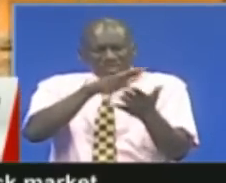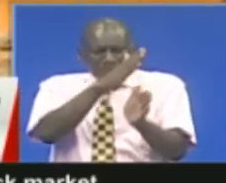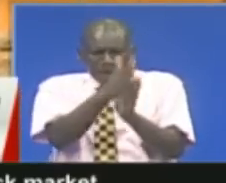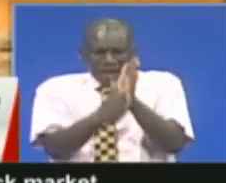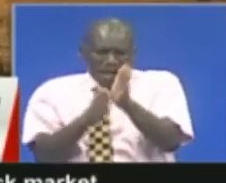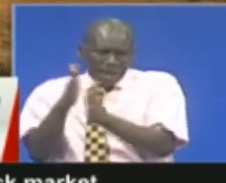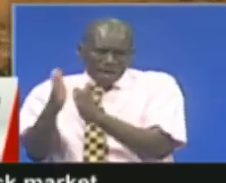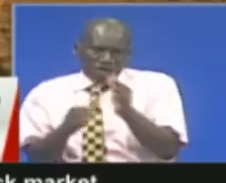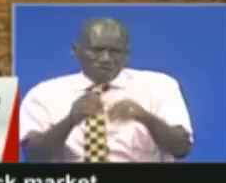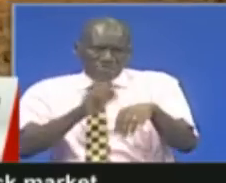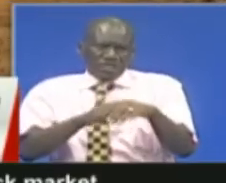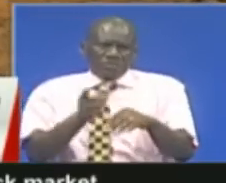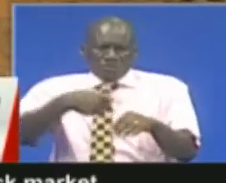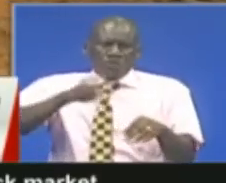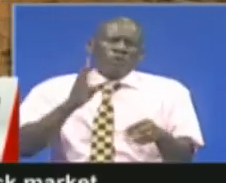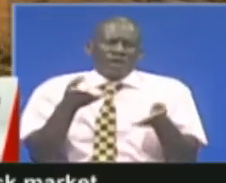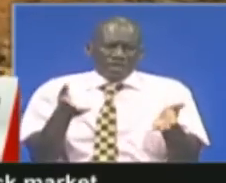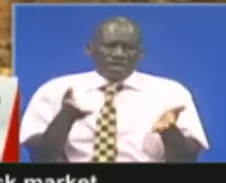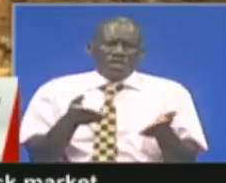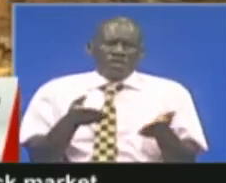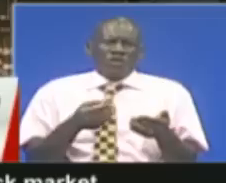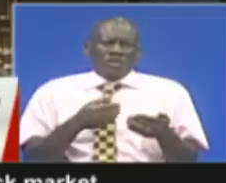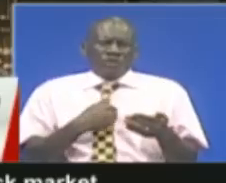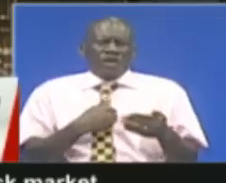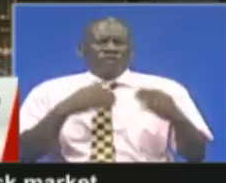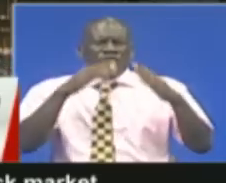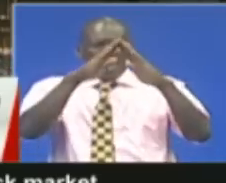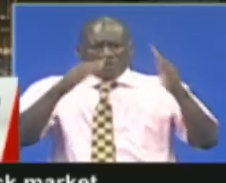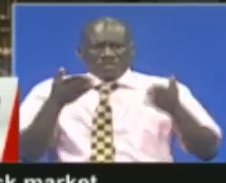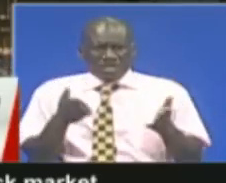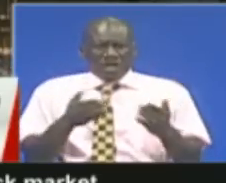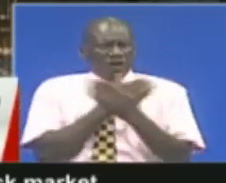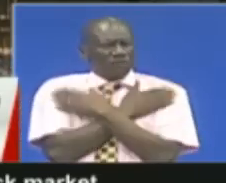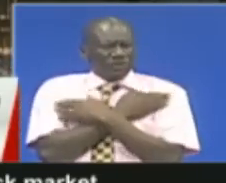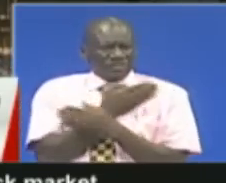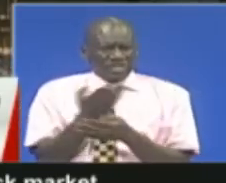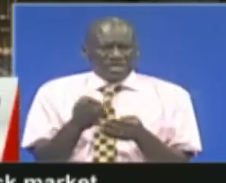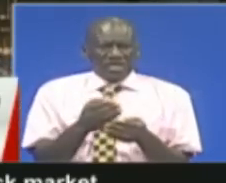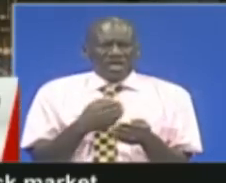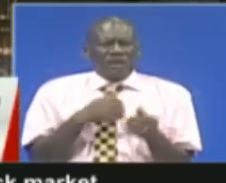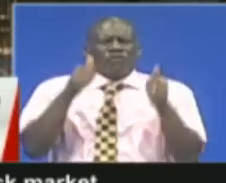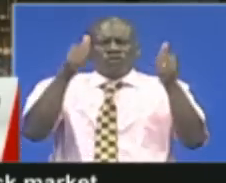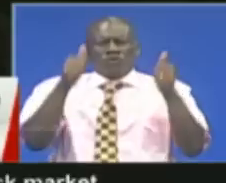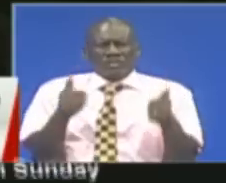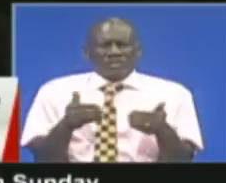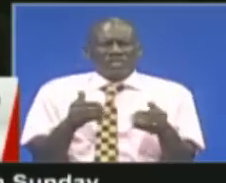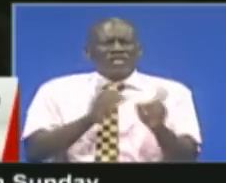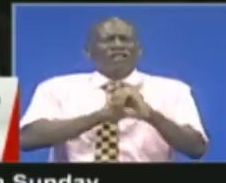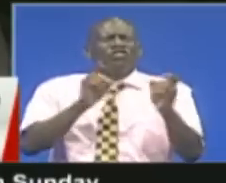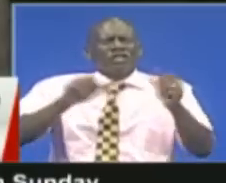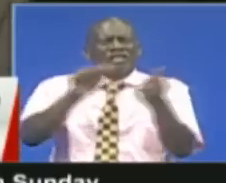were to be here. There are big buildings here we know. They are our friends who have got notices. You have not touched